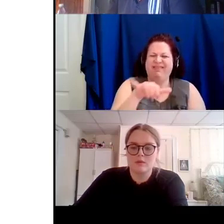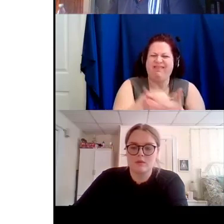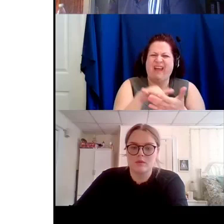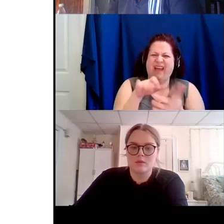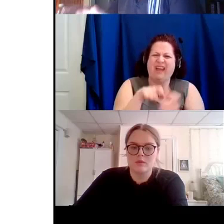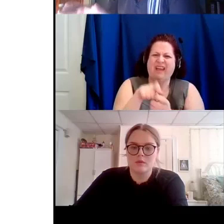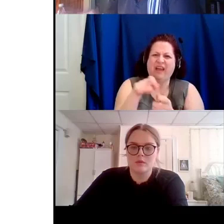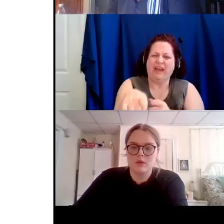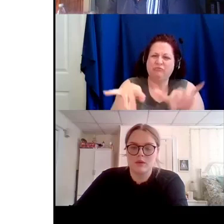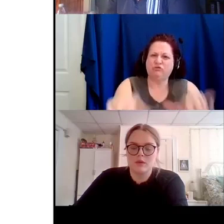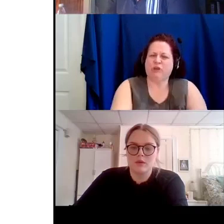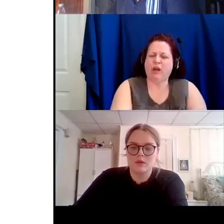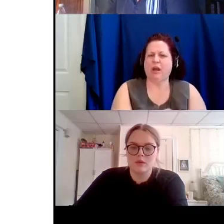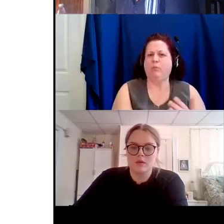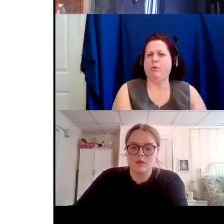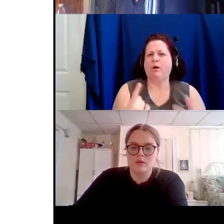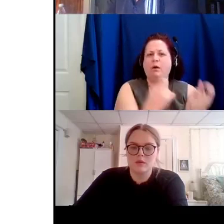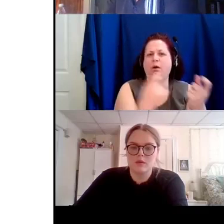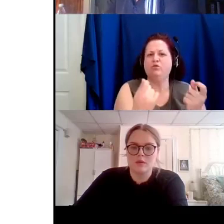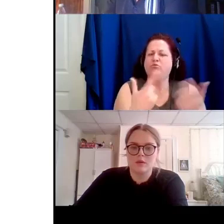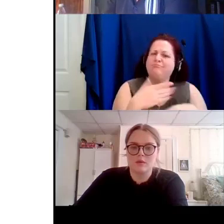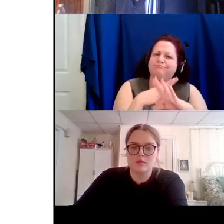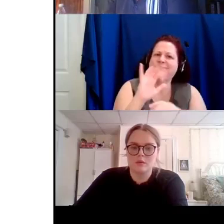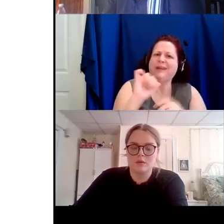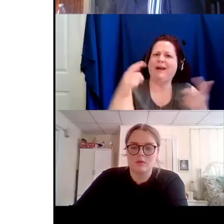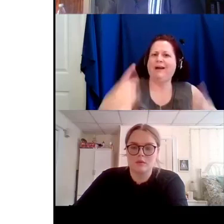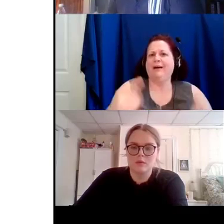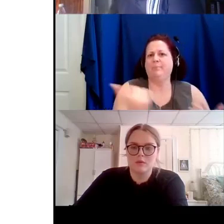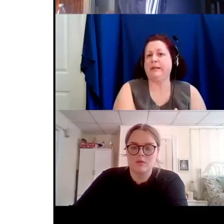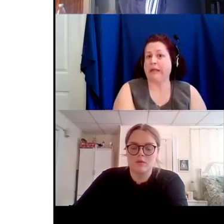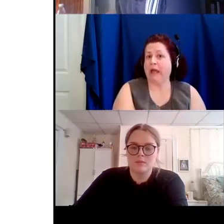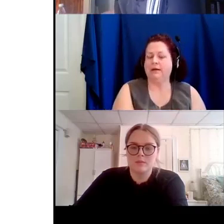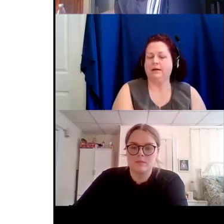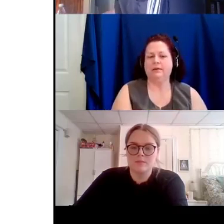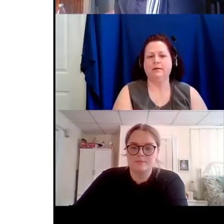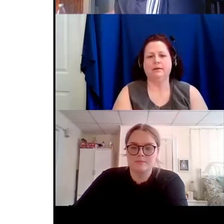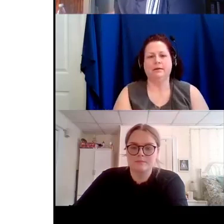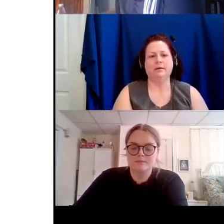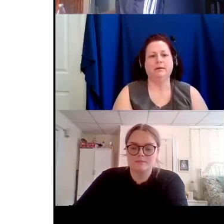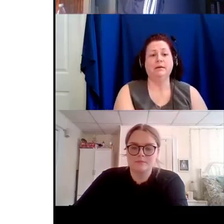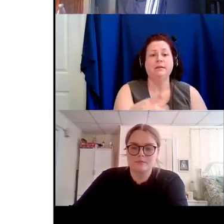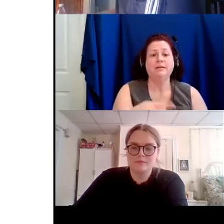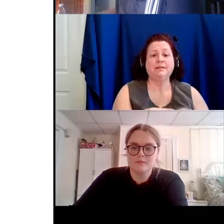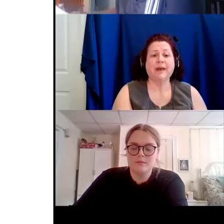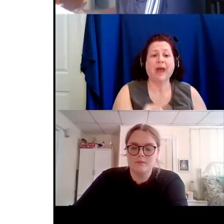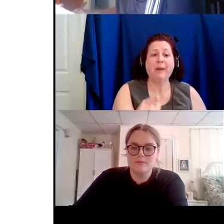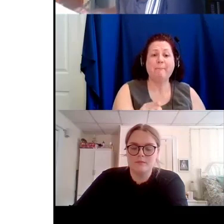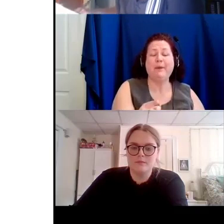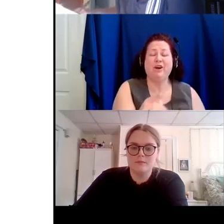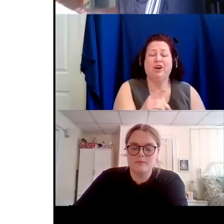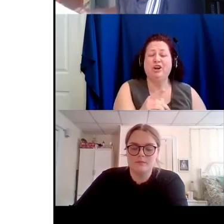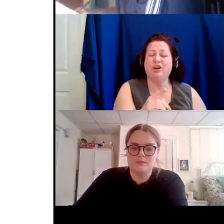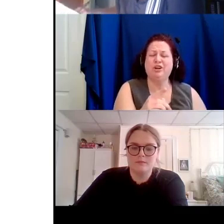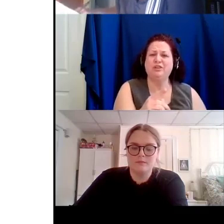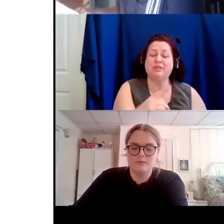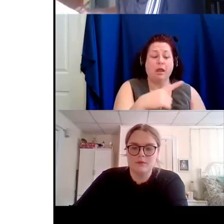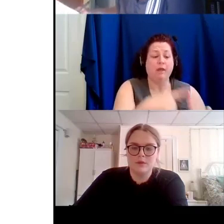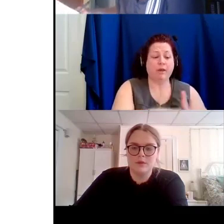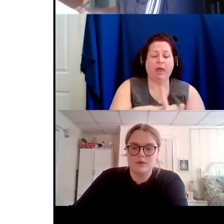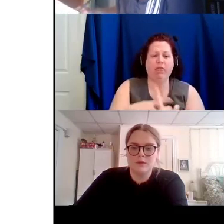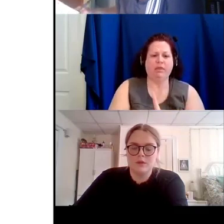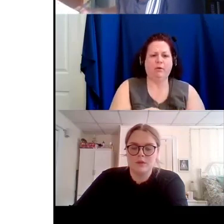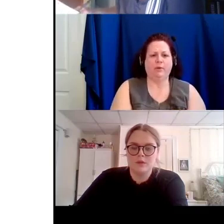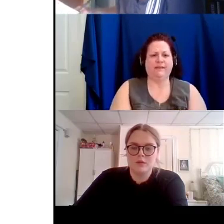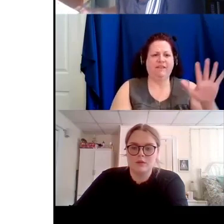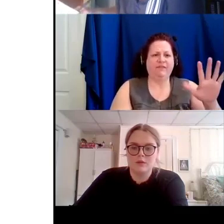done to prevent it from happening. The fact that these numbers are going month to month, and we've got 54